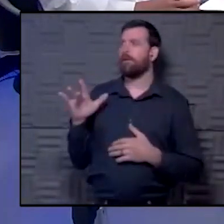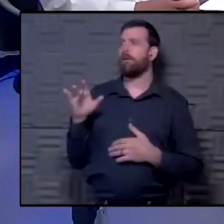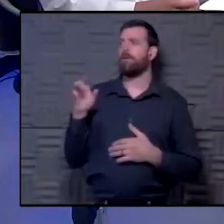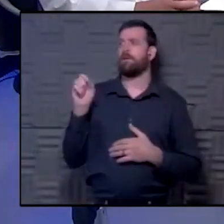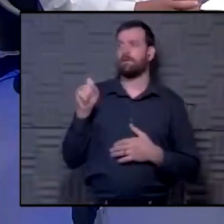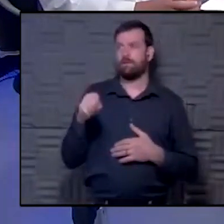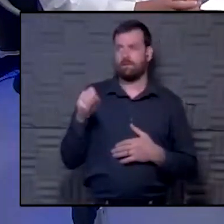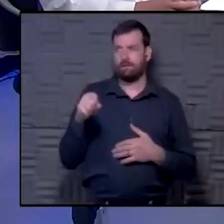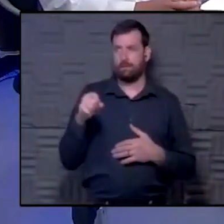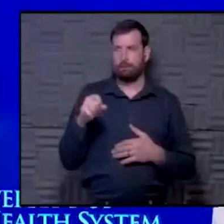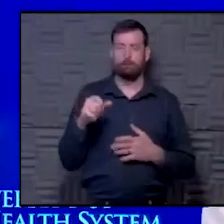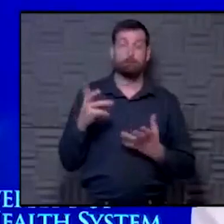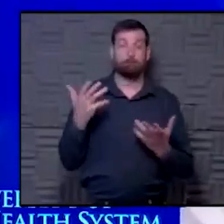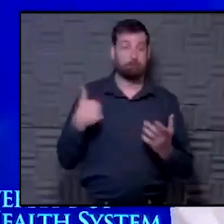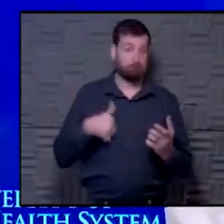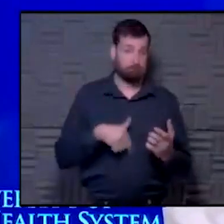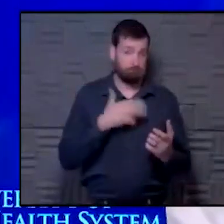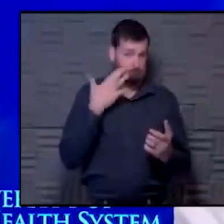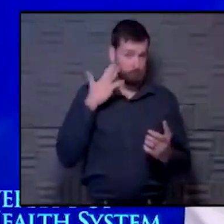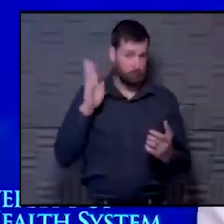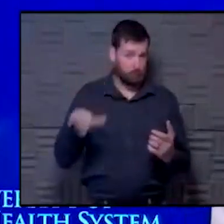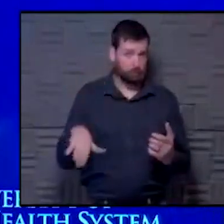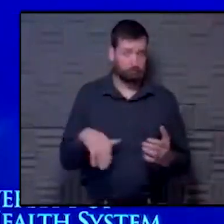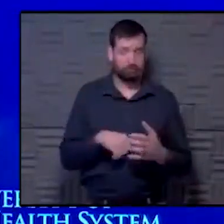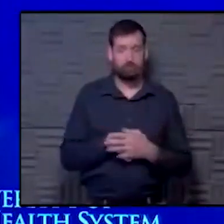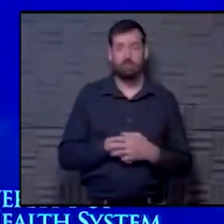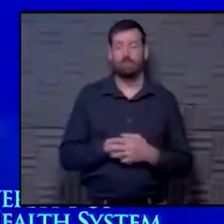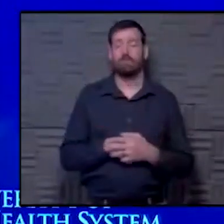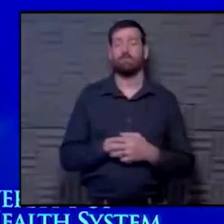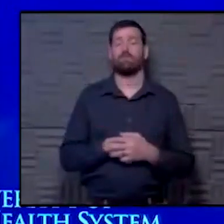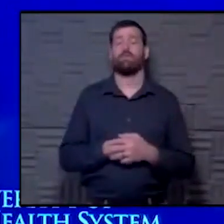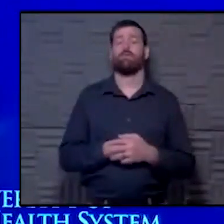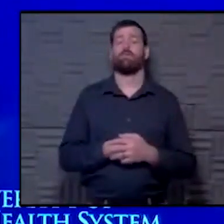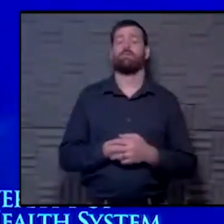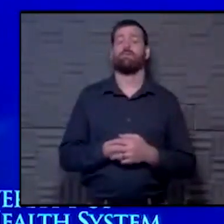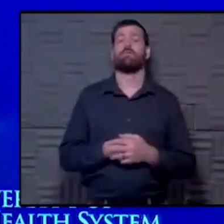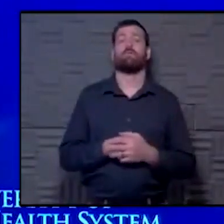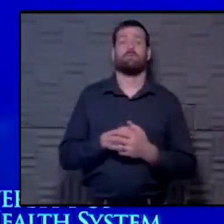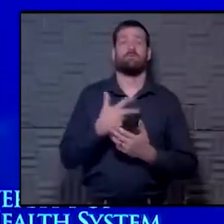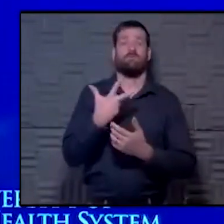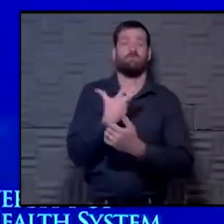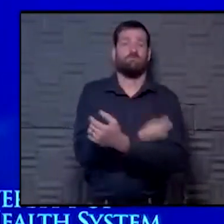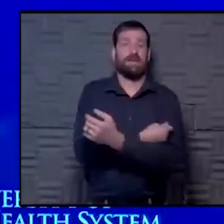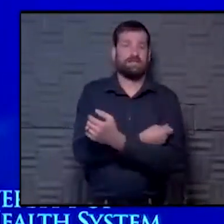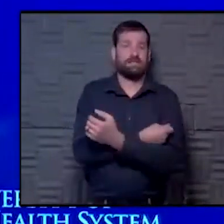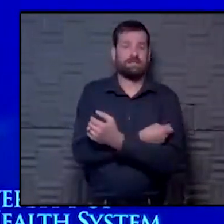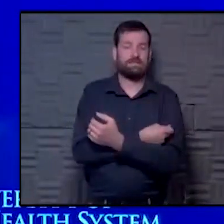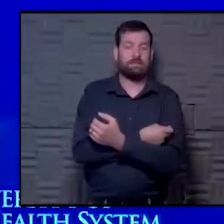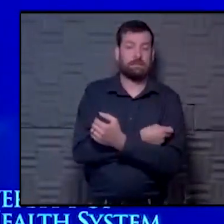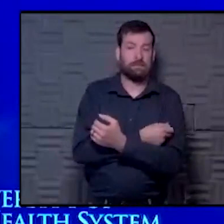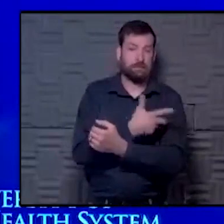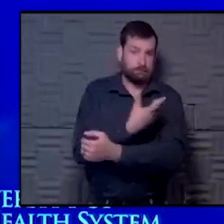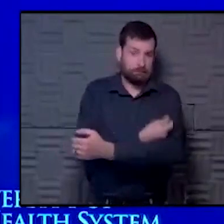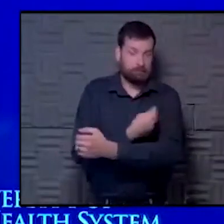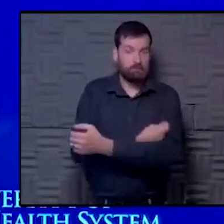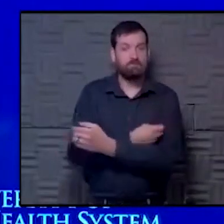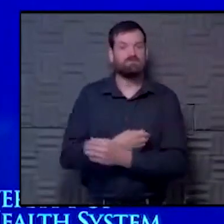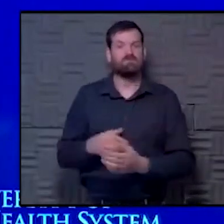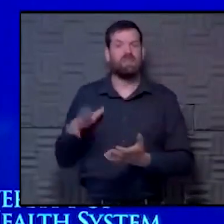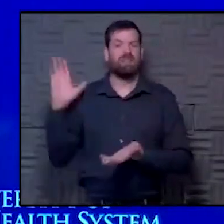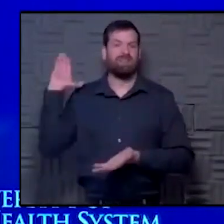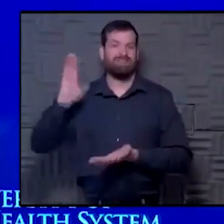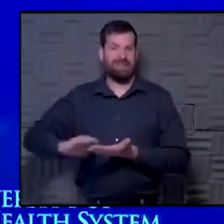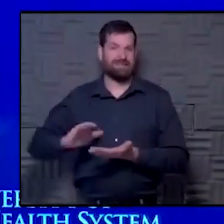Yes. Here's what we know. We know that vaccine uptake has been slower in red states than blue